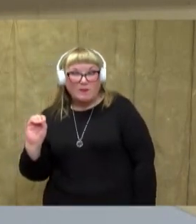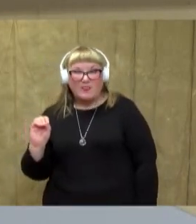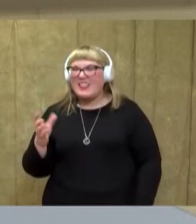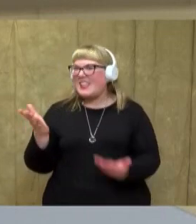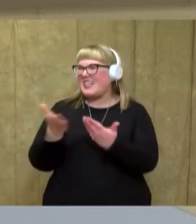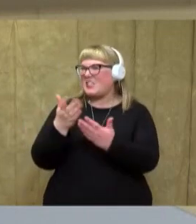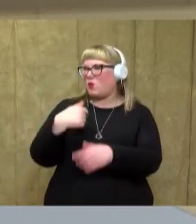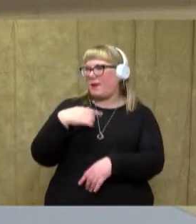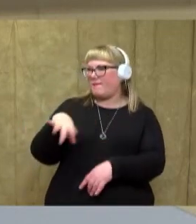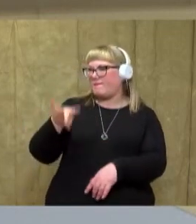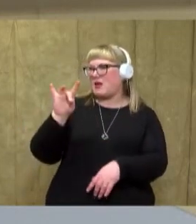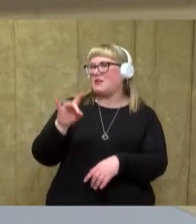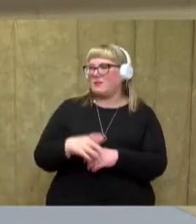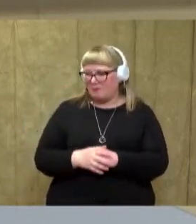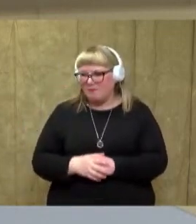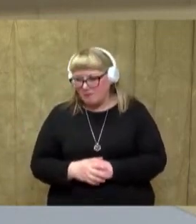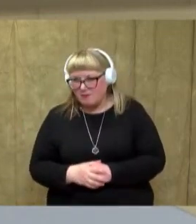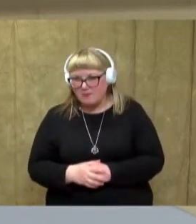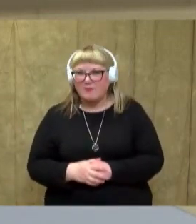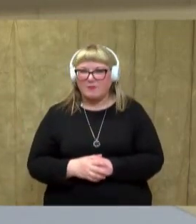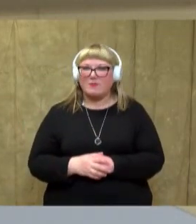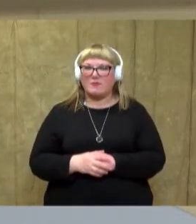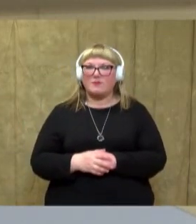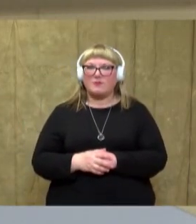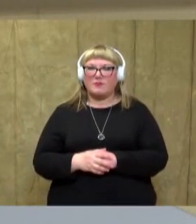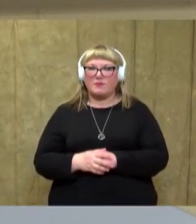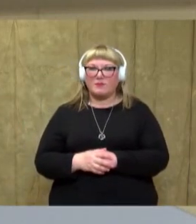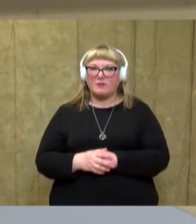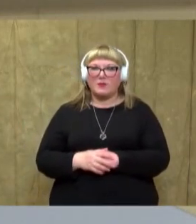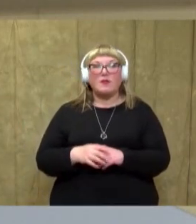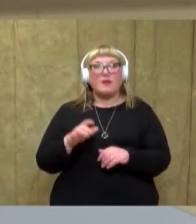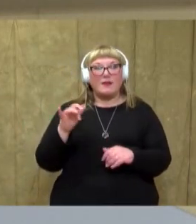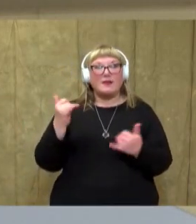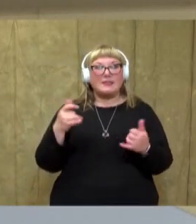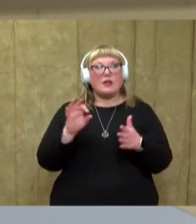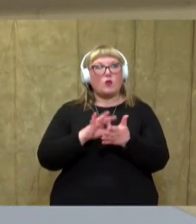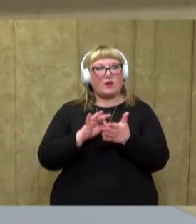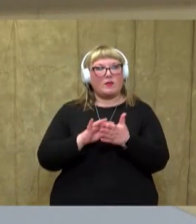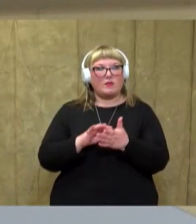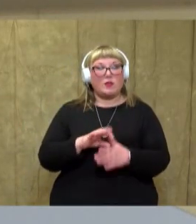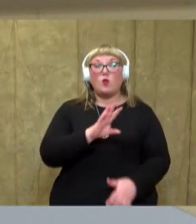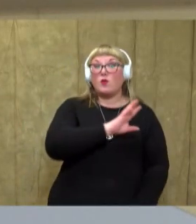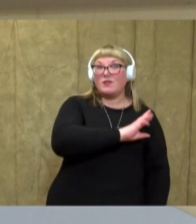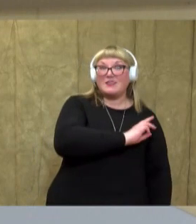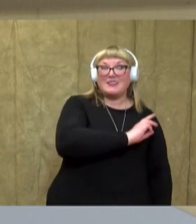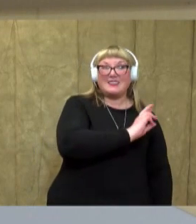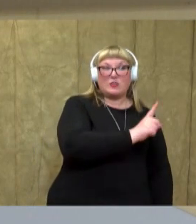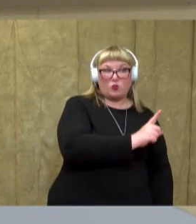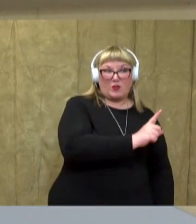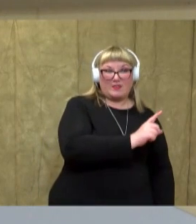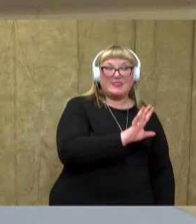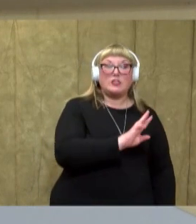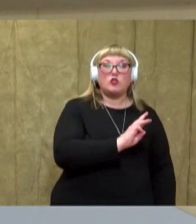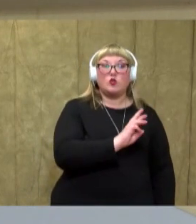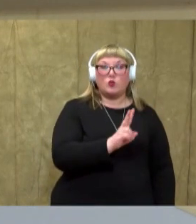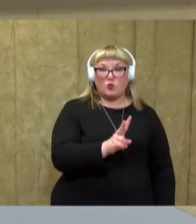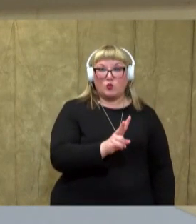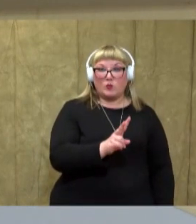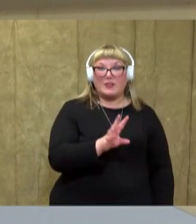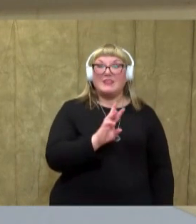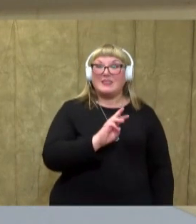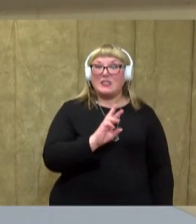for me to find these numbers that go in the tens place. So let's now count that row. 61,